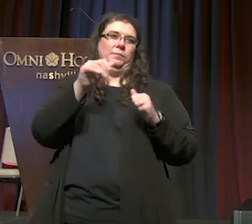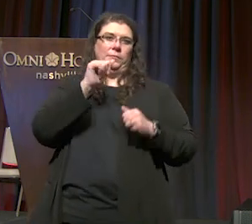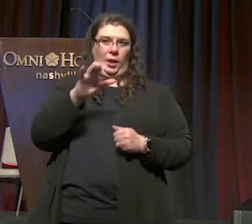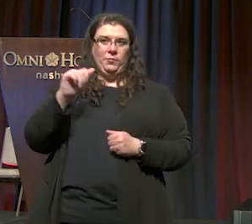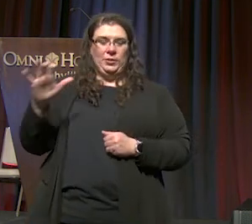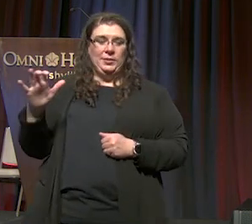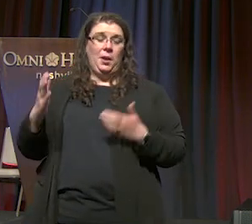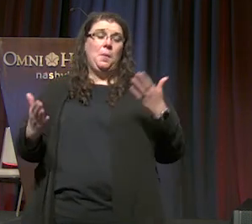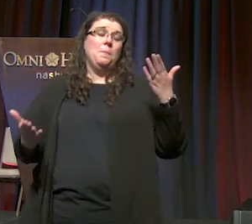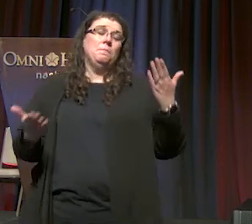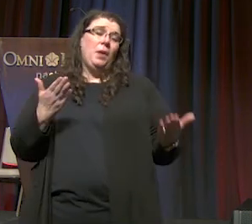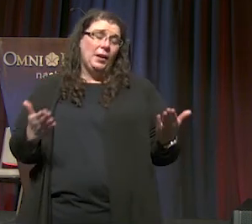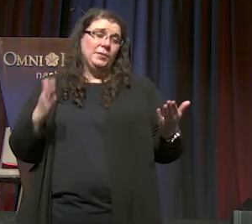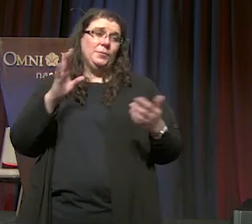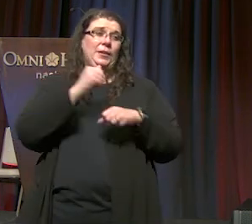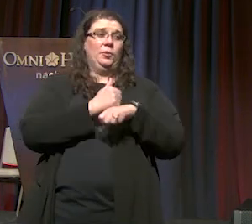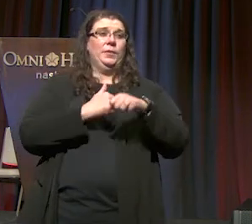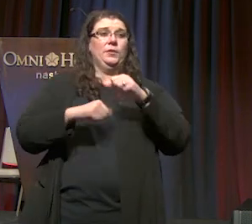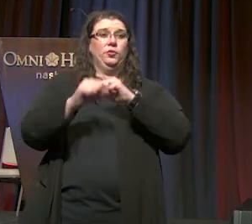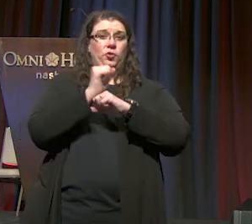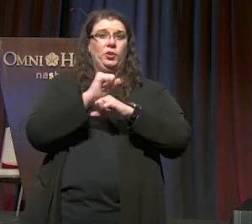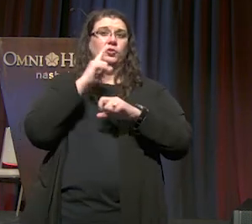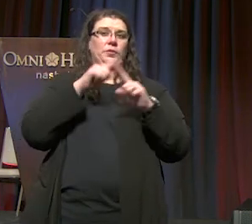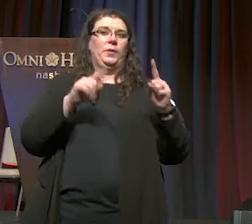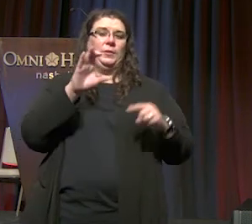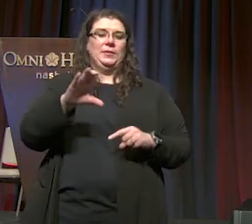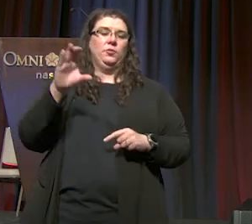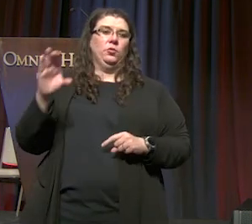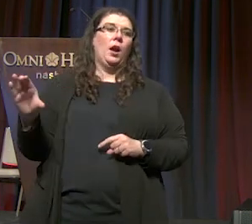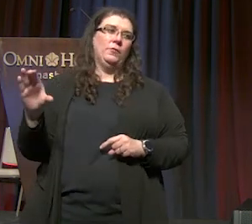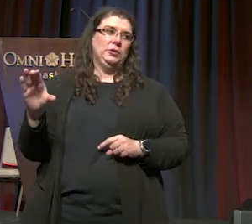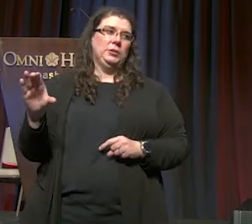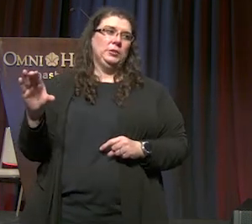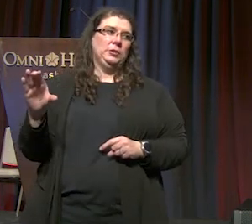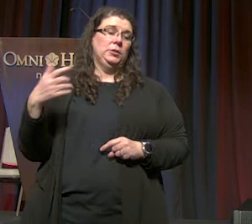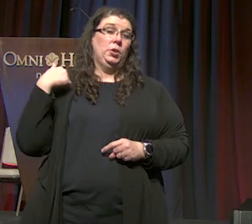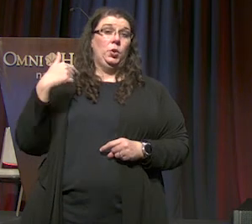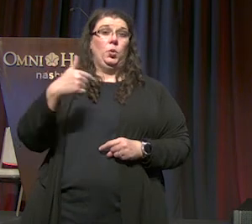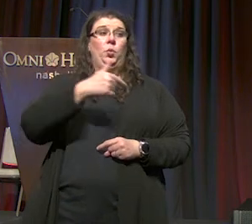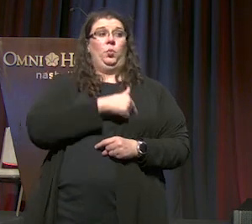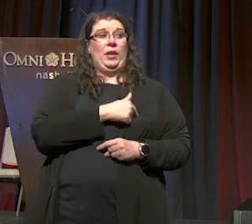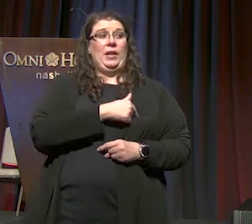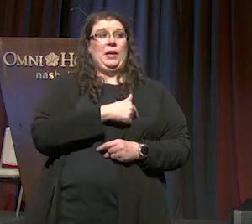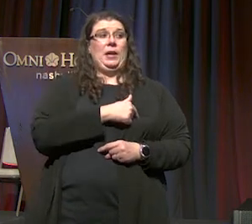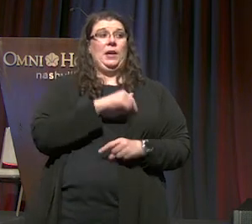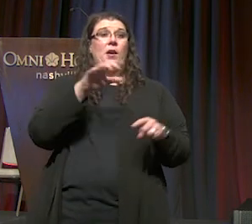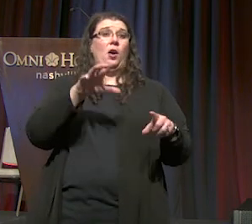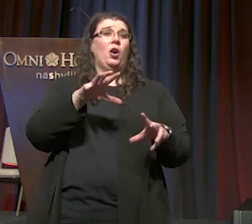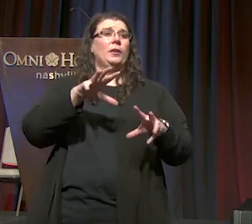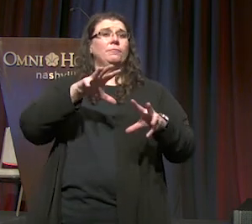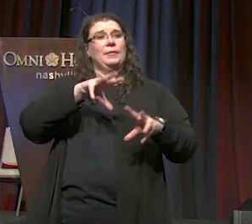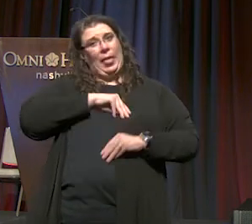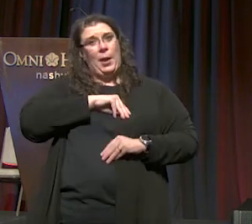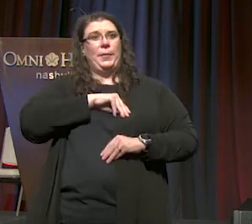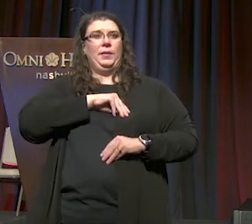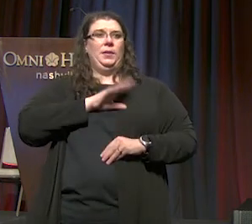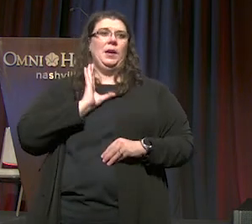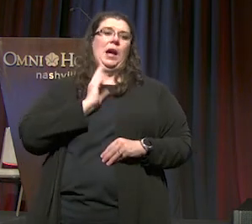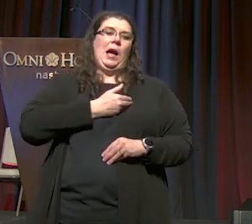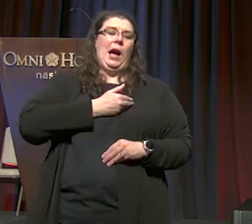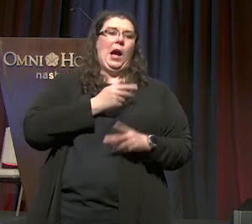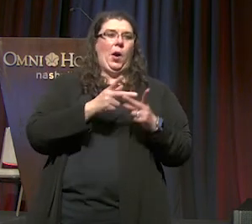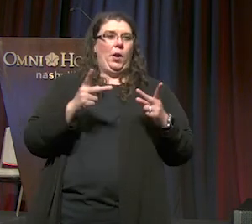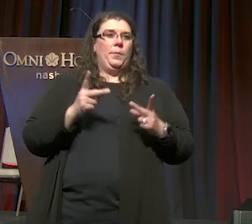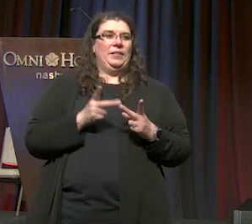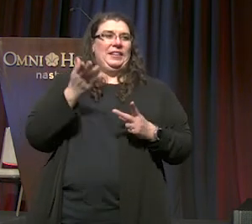only restructured proposal from Central Conferences. We are claiming our place